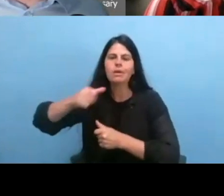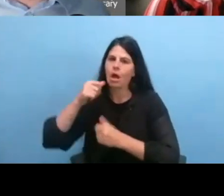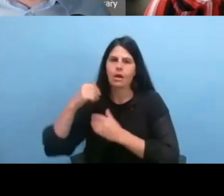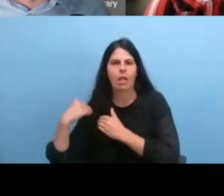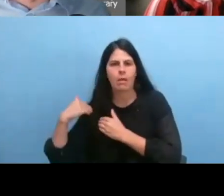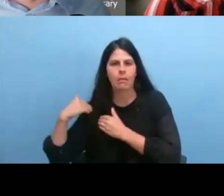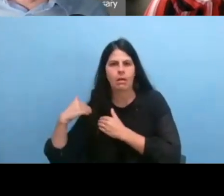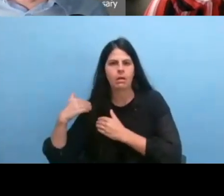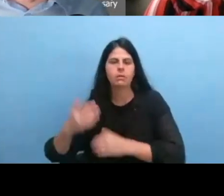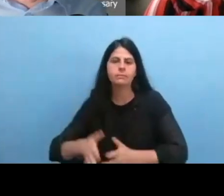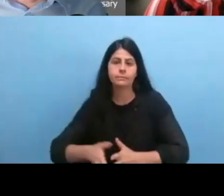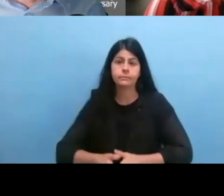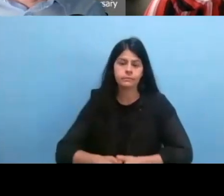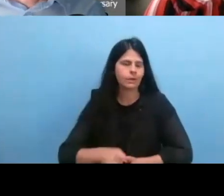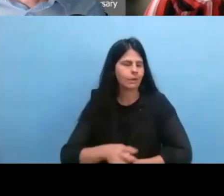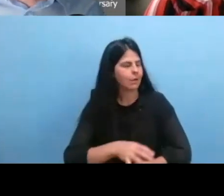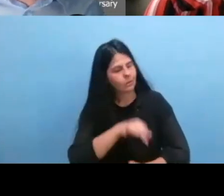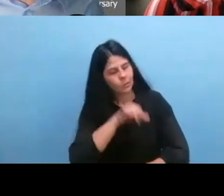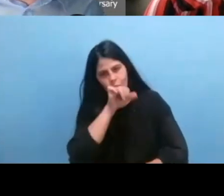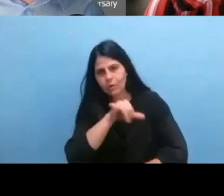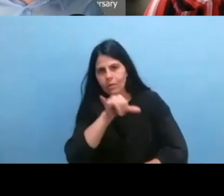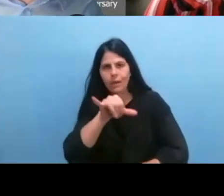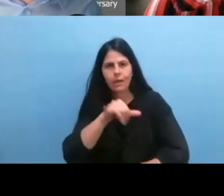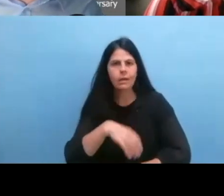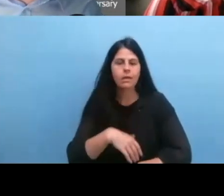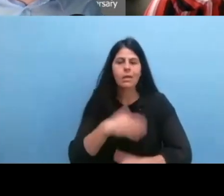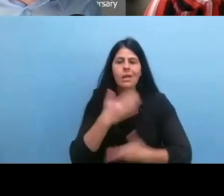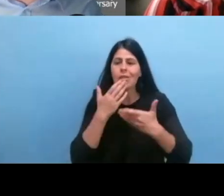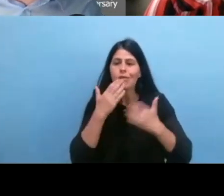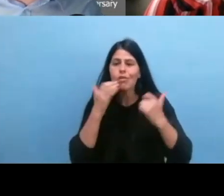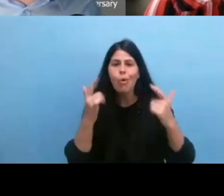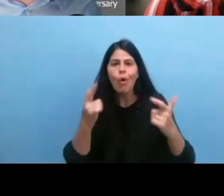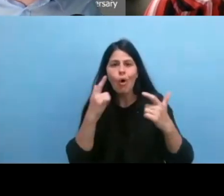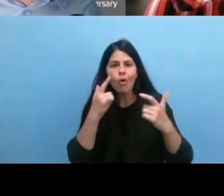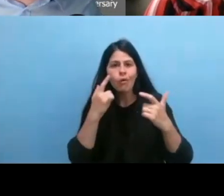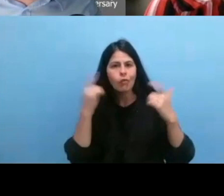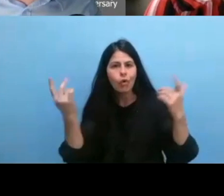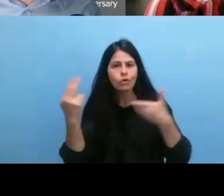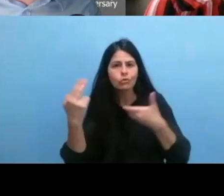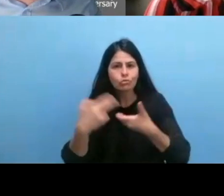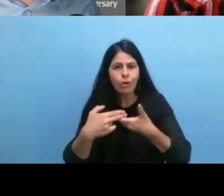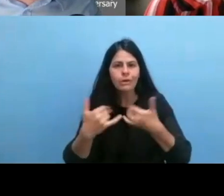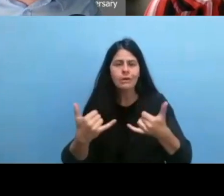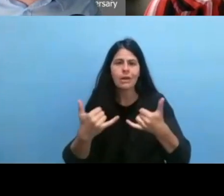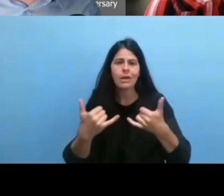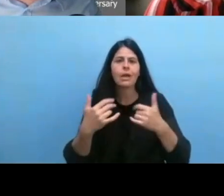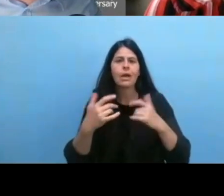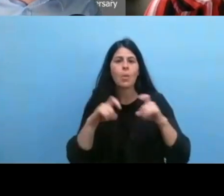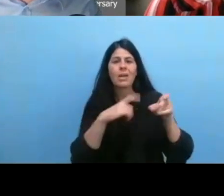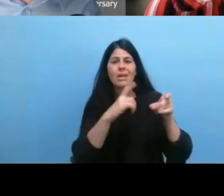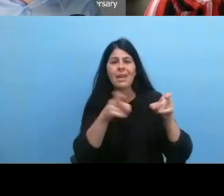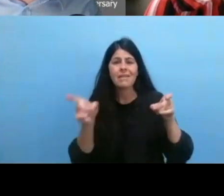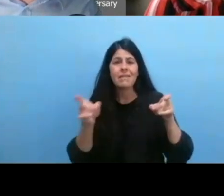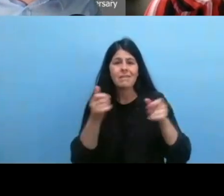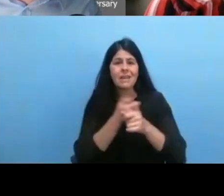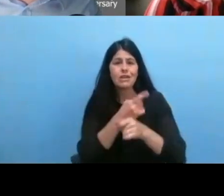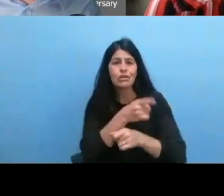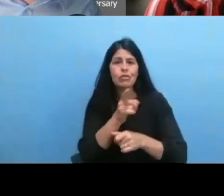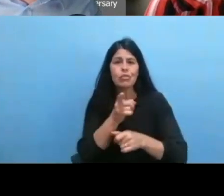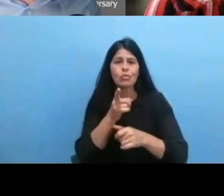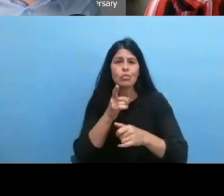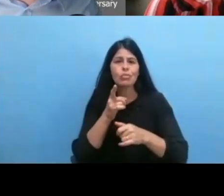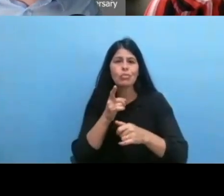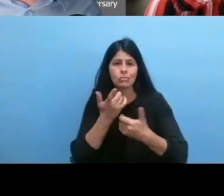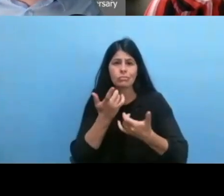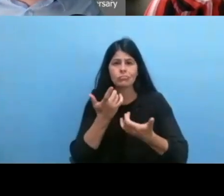Love it. Well, thank you all so much for joining us today. I want to give you each an opportunity to provide